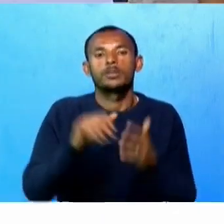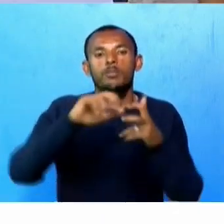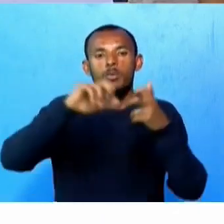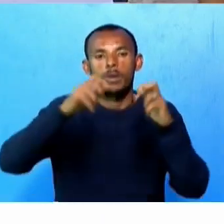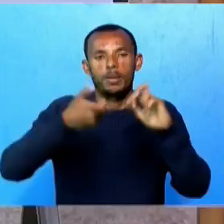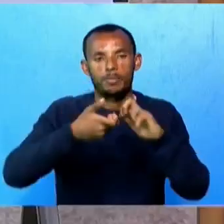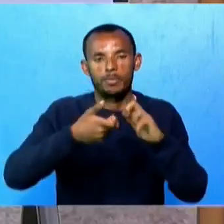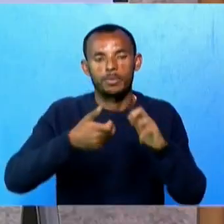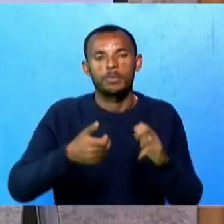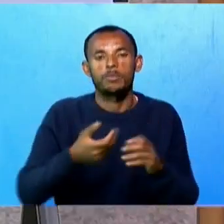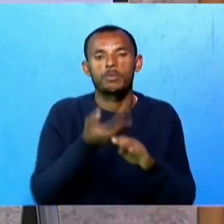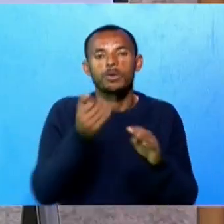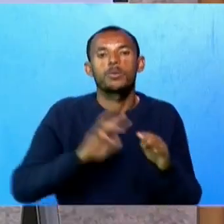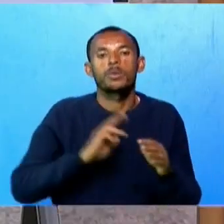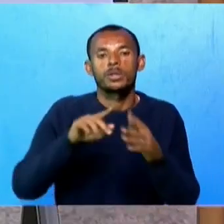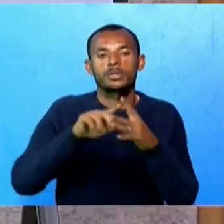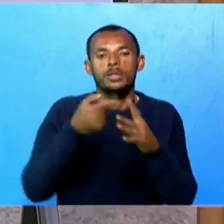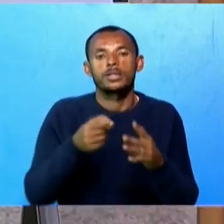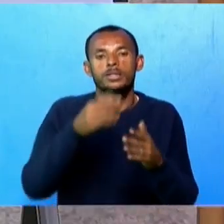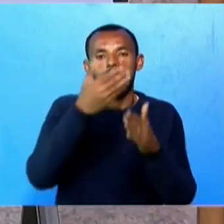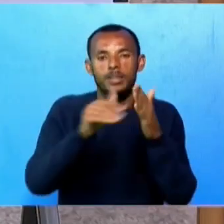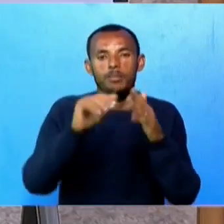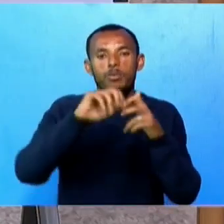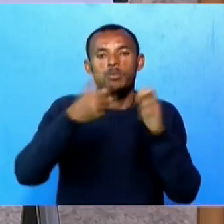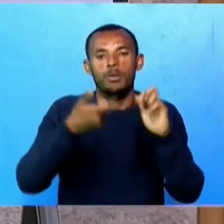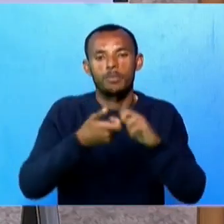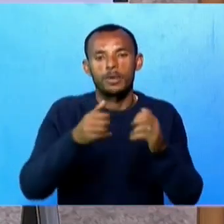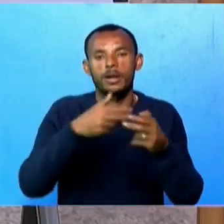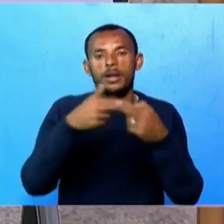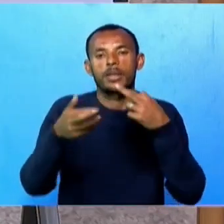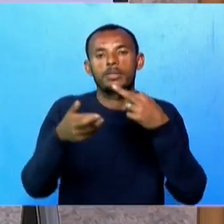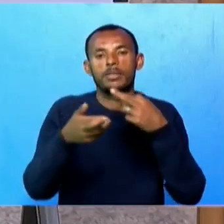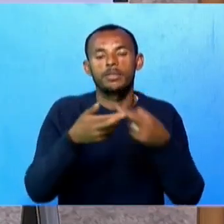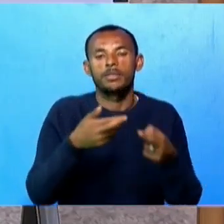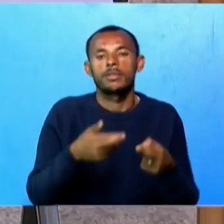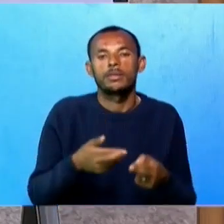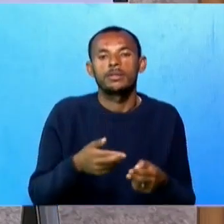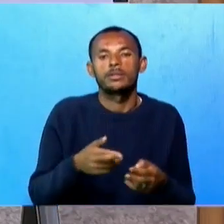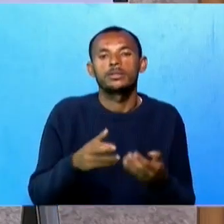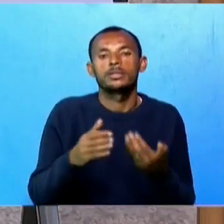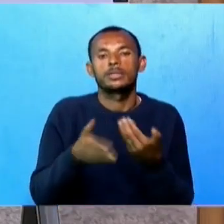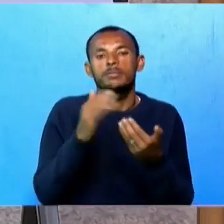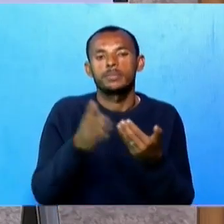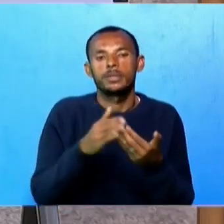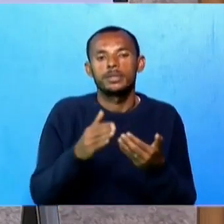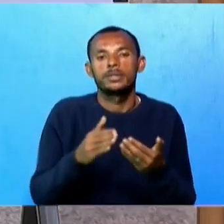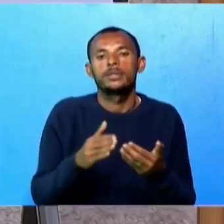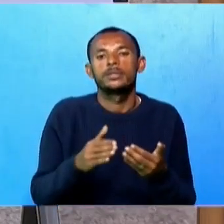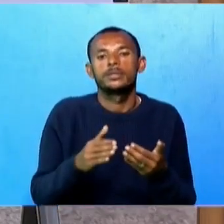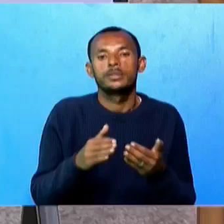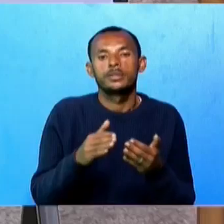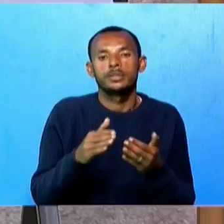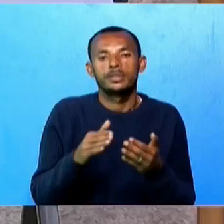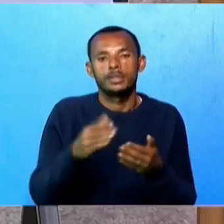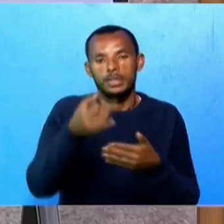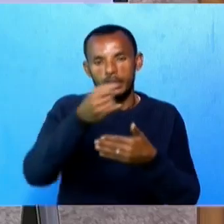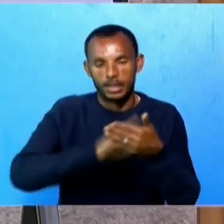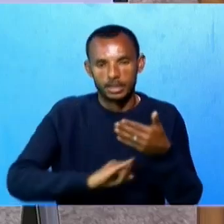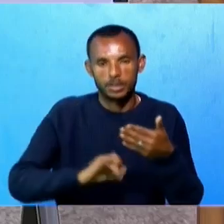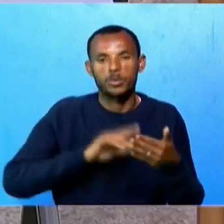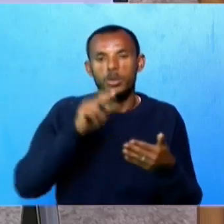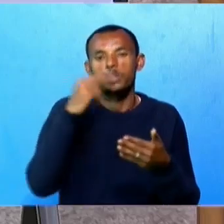before we start observing some problems related with simple interest. You need to know this formula,